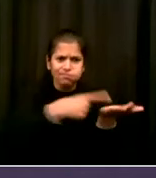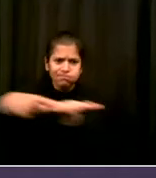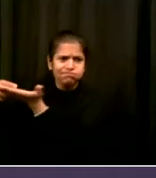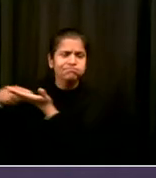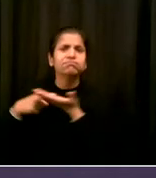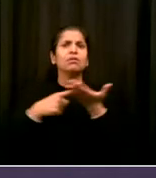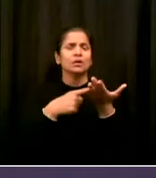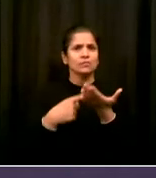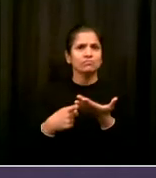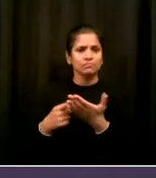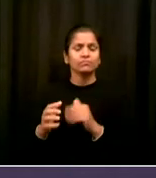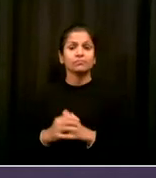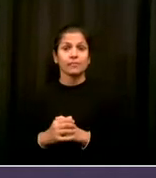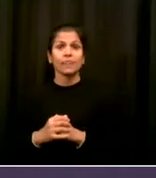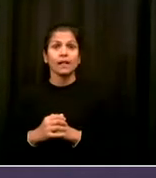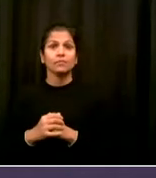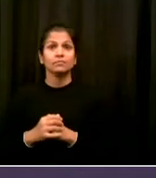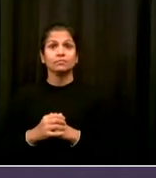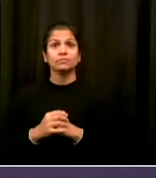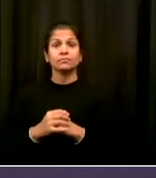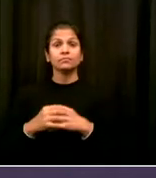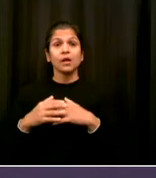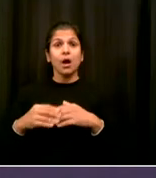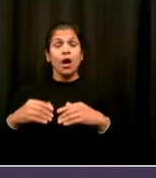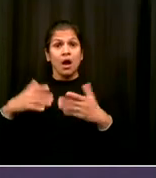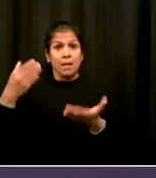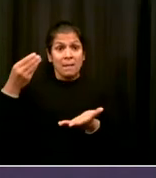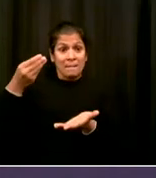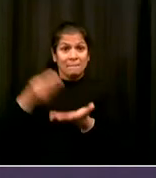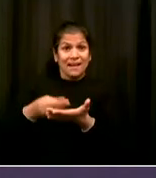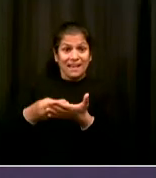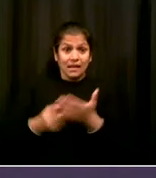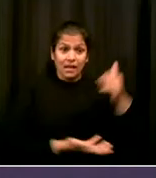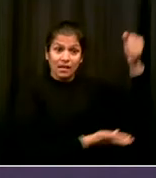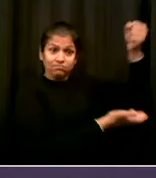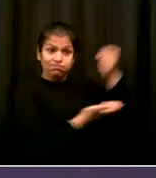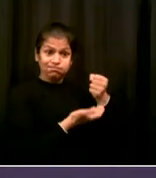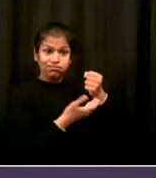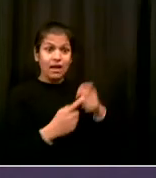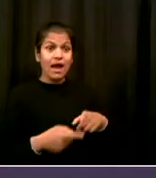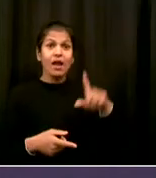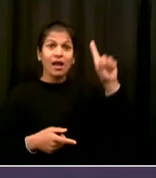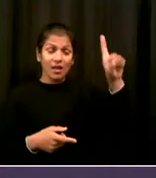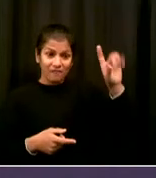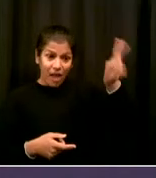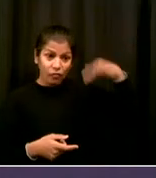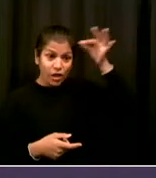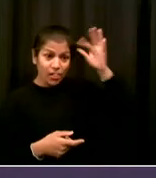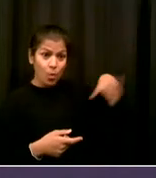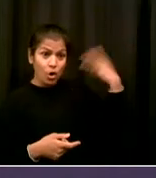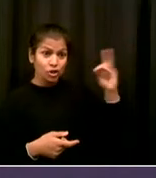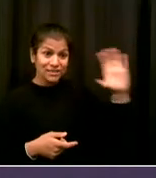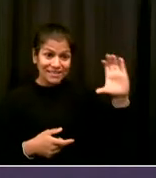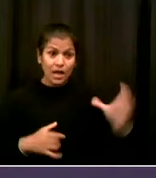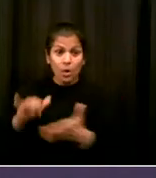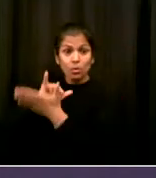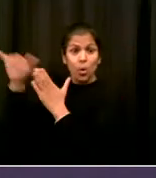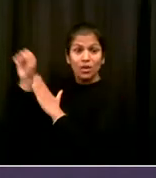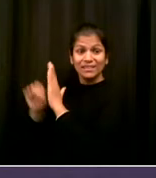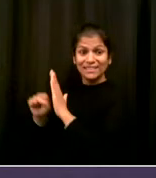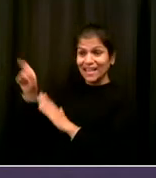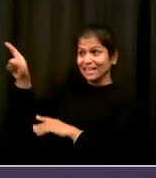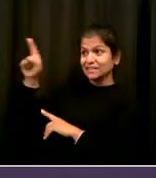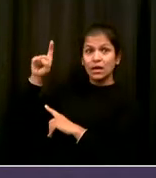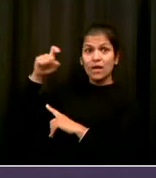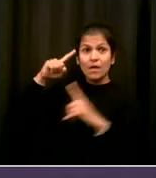federal government. We will need help from the state government. We will need help from the vaccine manufacturers. But we're making clear to the whole world, we can